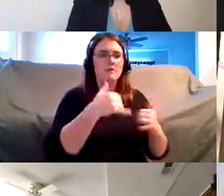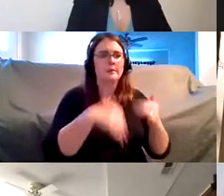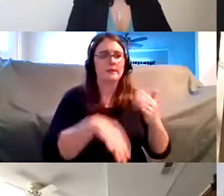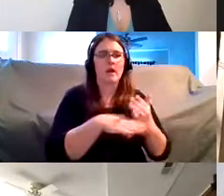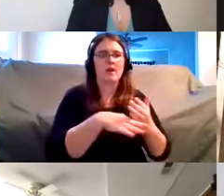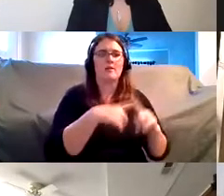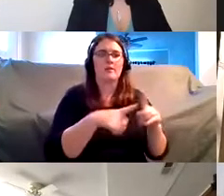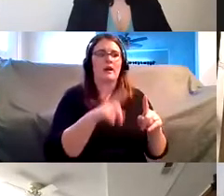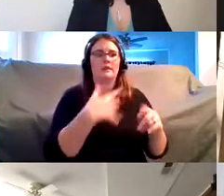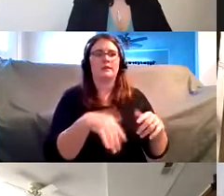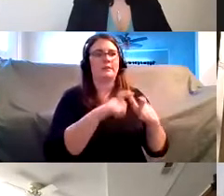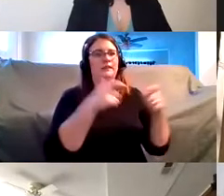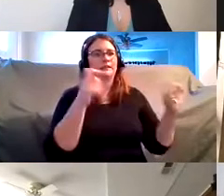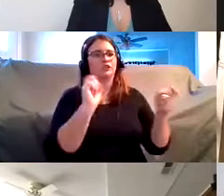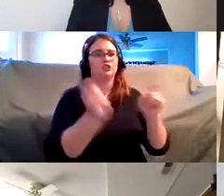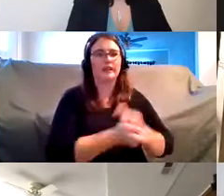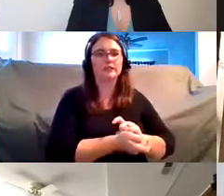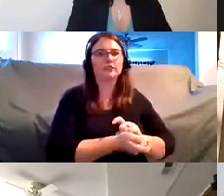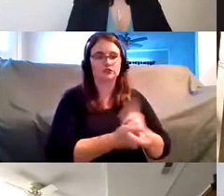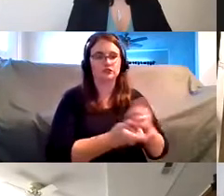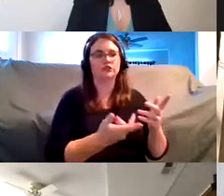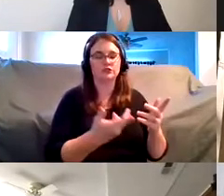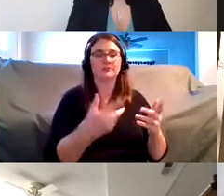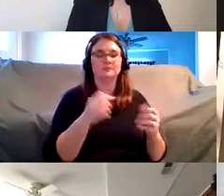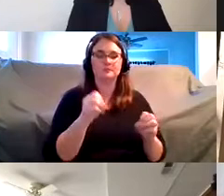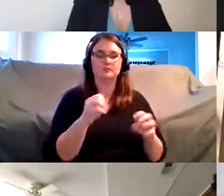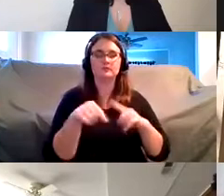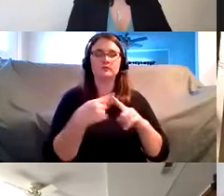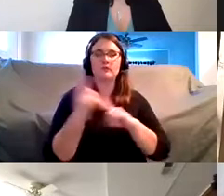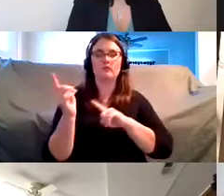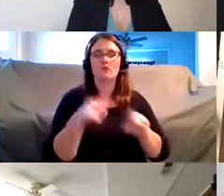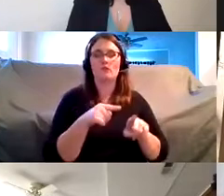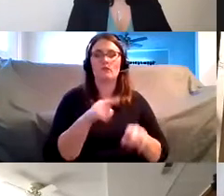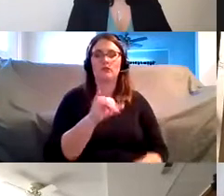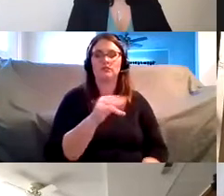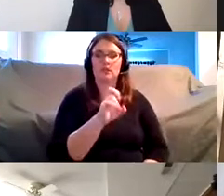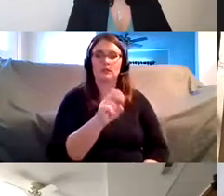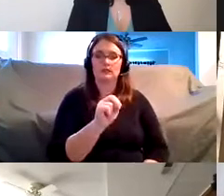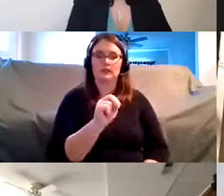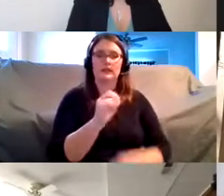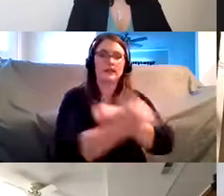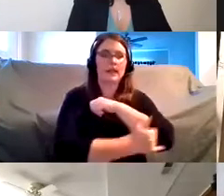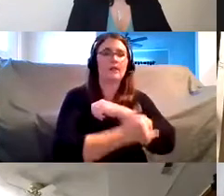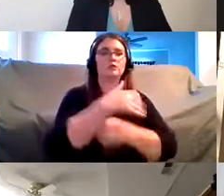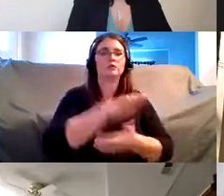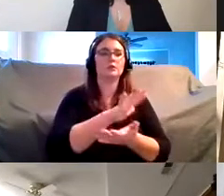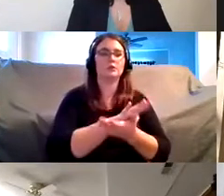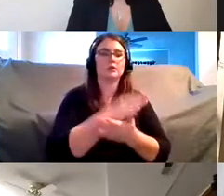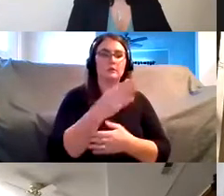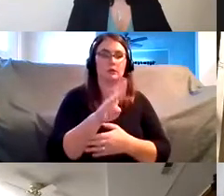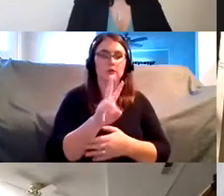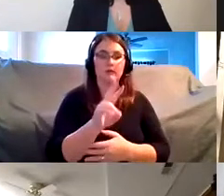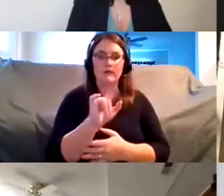Good, you were going to make varsity team. And when you go to Johnson County schools, Blue Valley schools, and all that good stuff, you have to